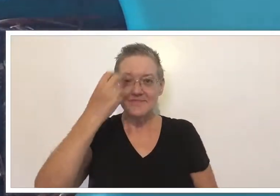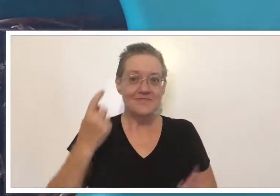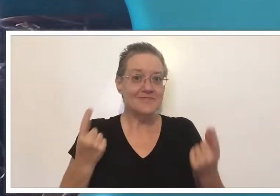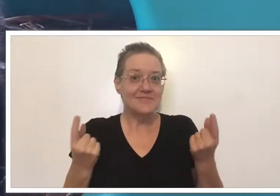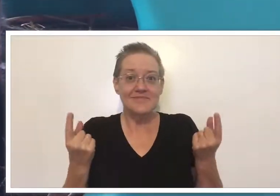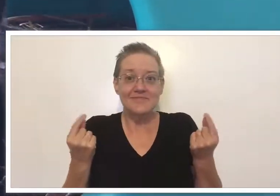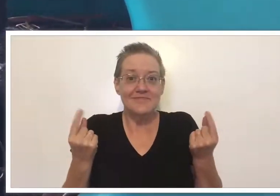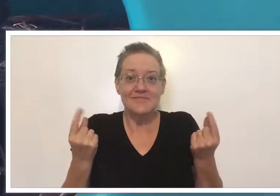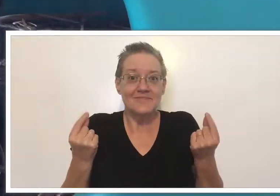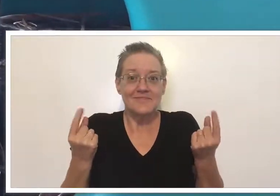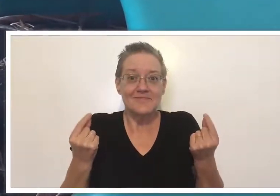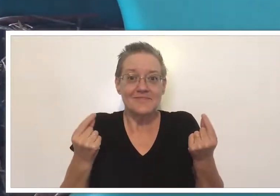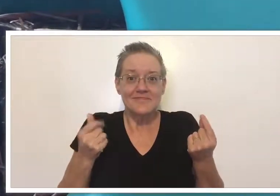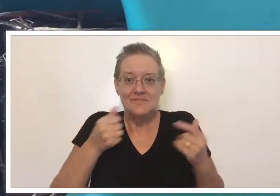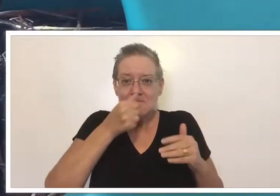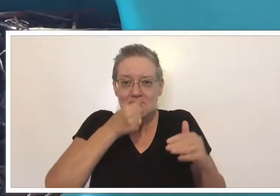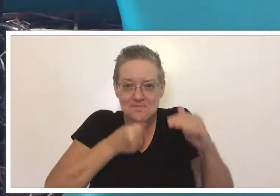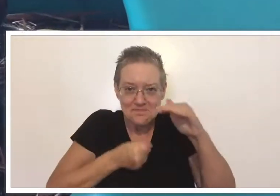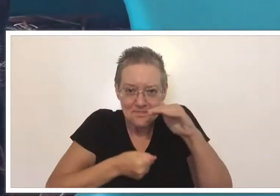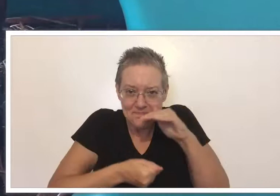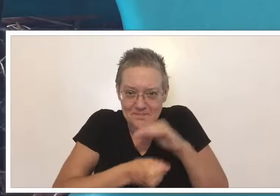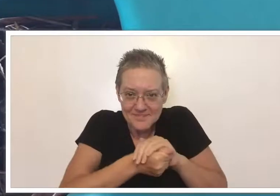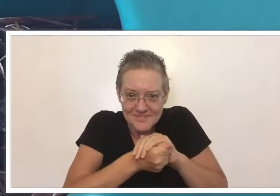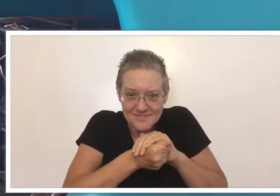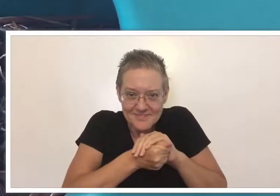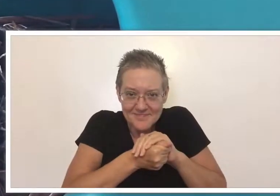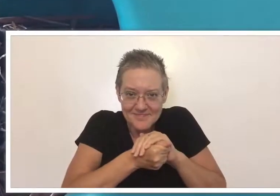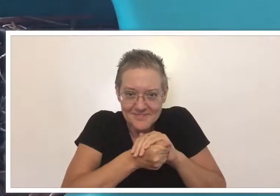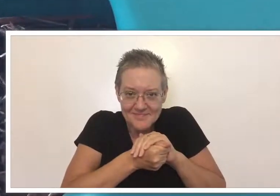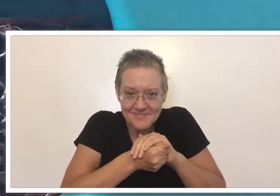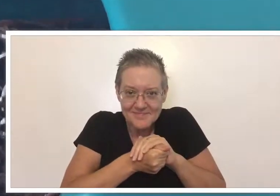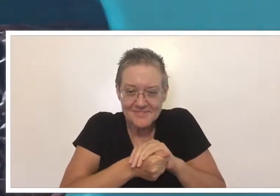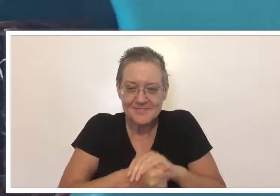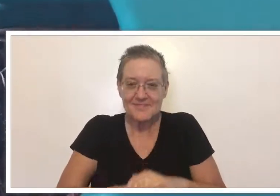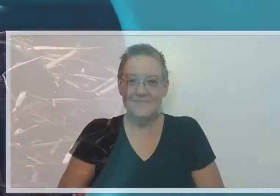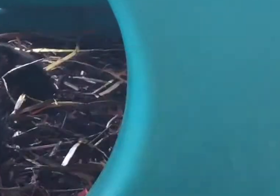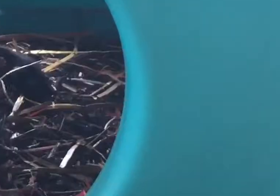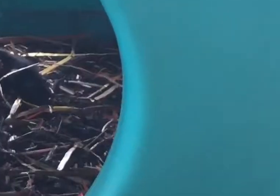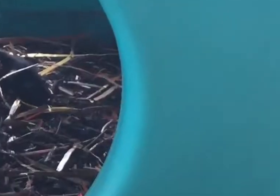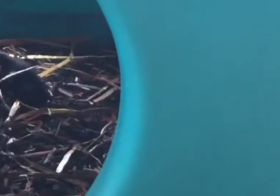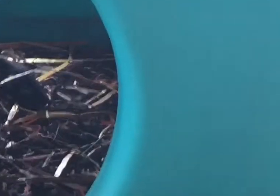What's this kid doing? Hiding.